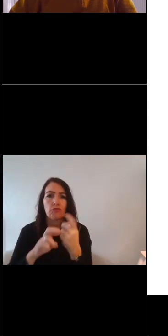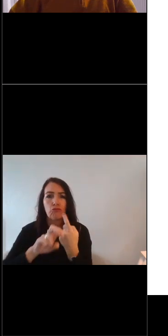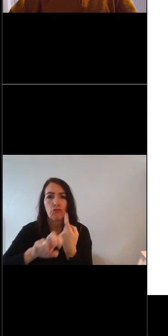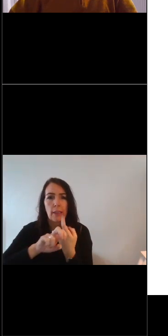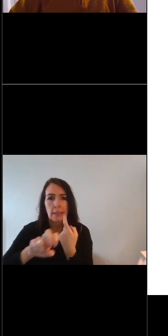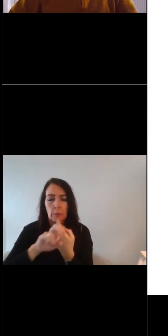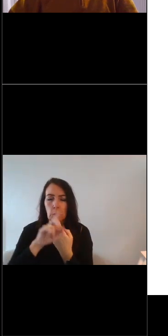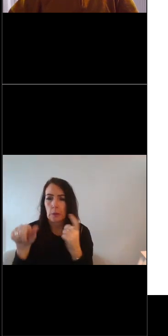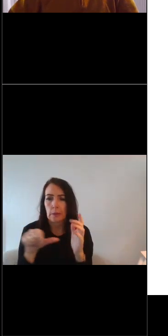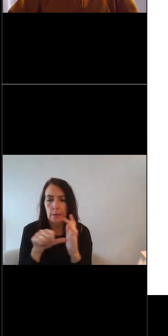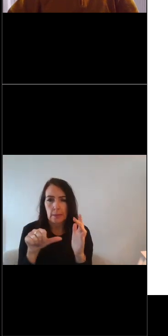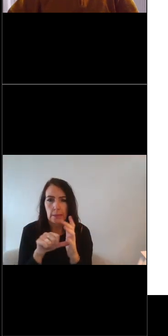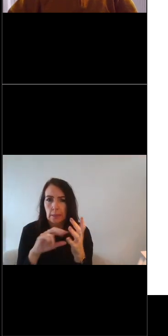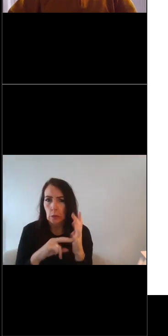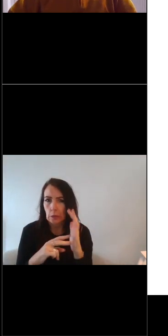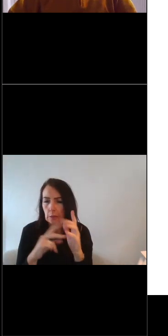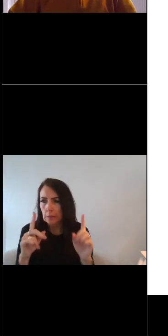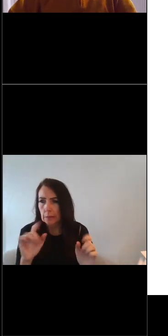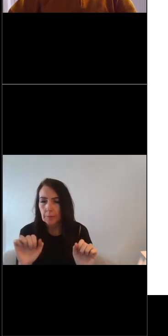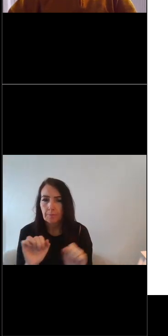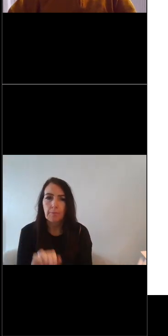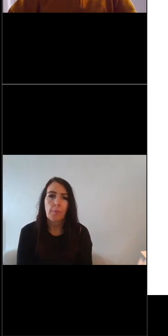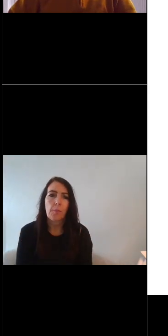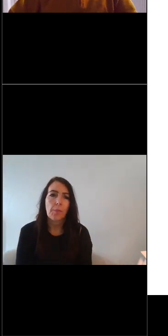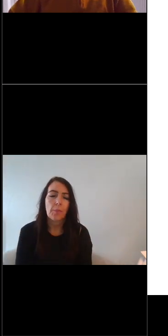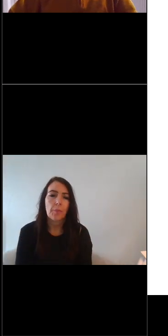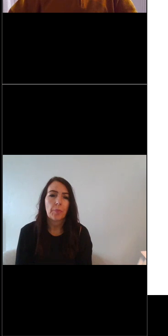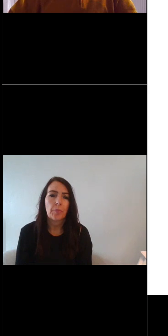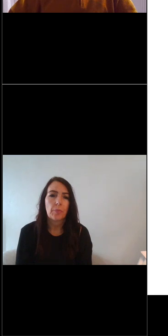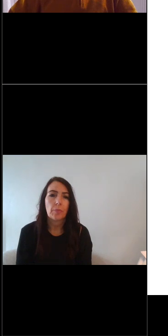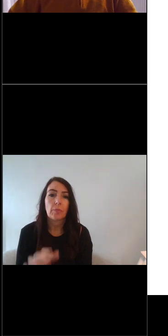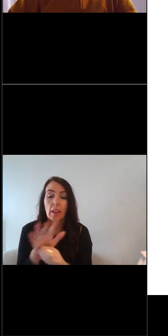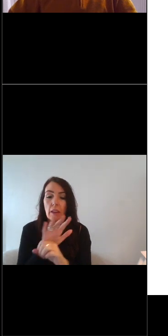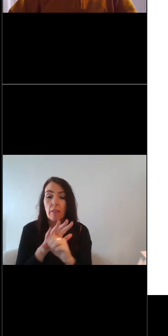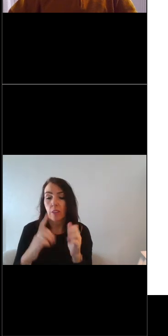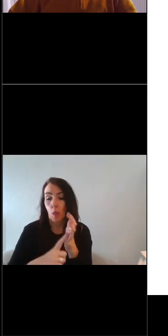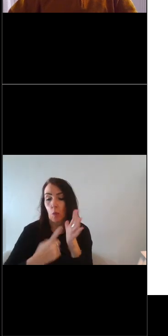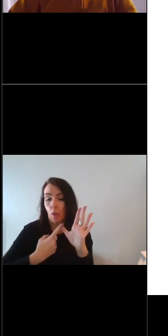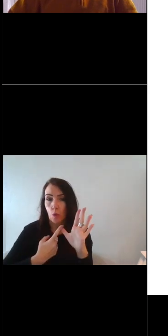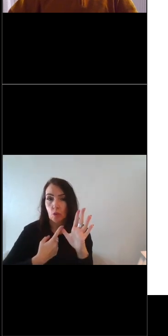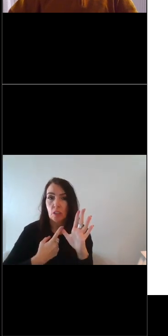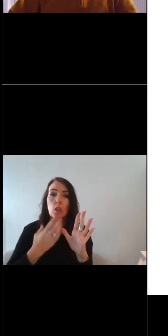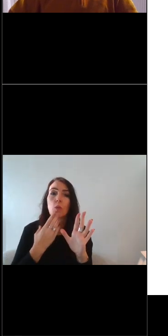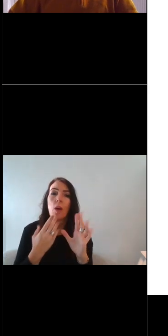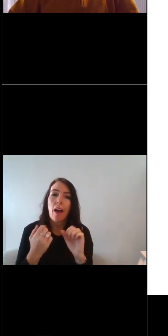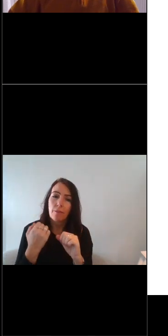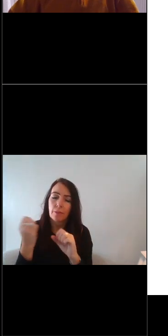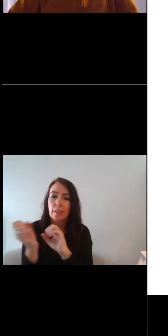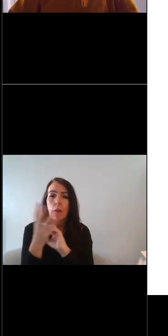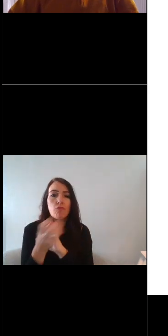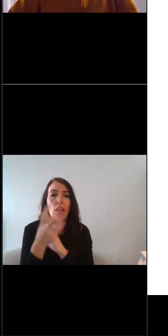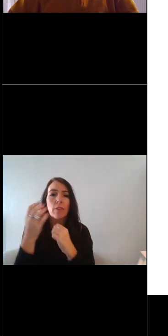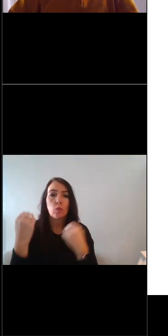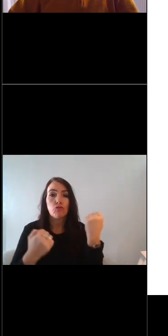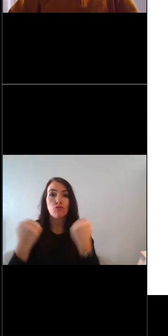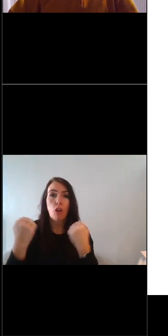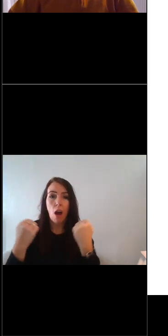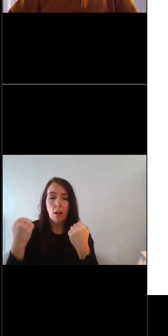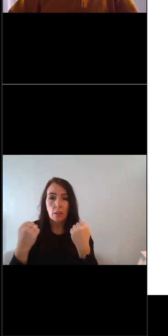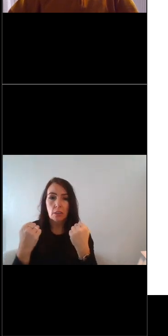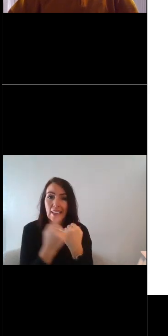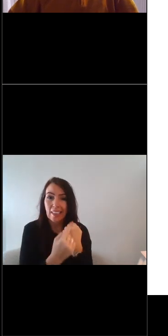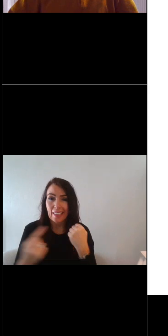an organisation. If you are a local authority and you run refuse trucks, you may find that each refuse